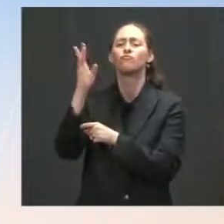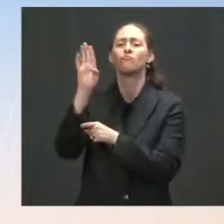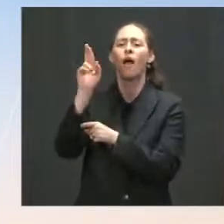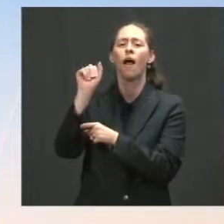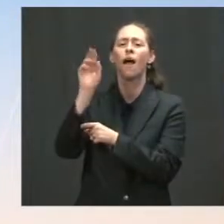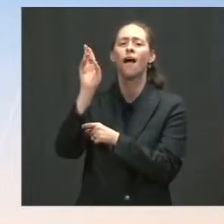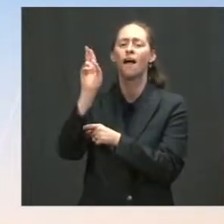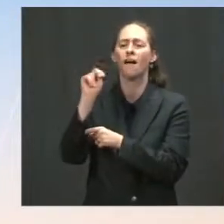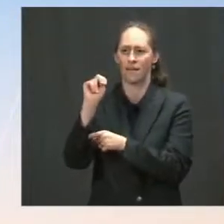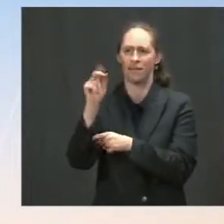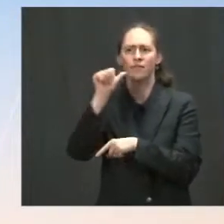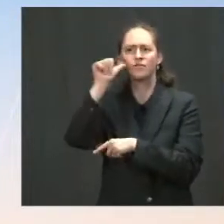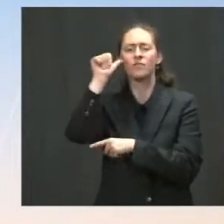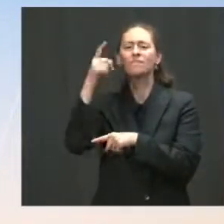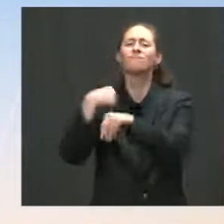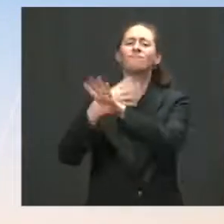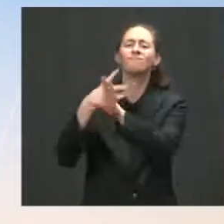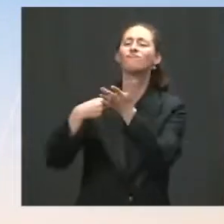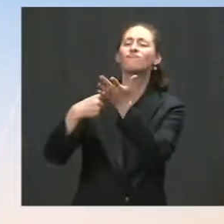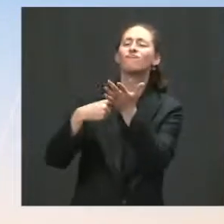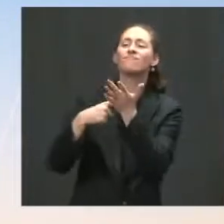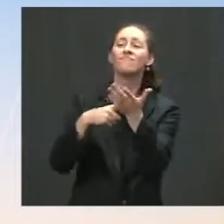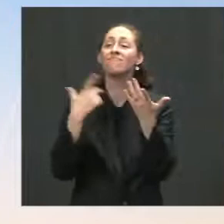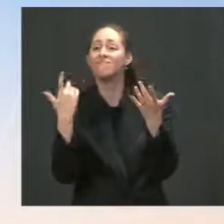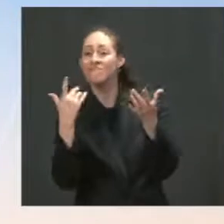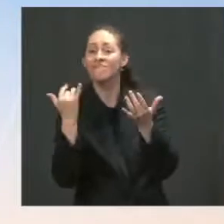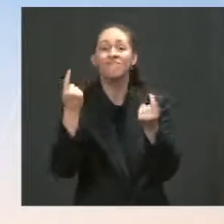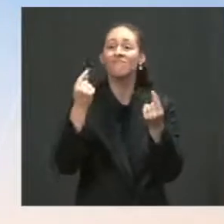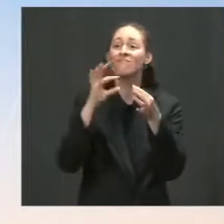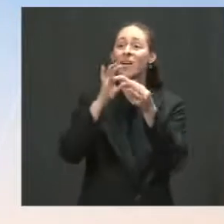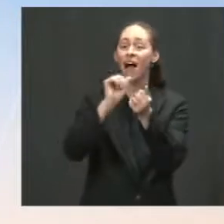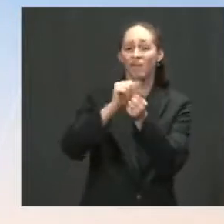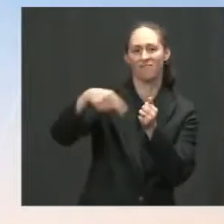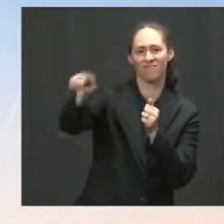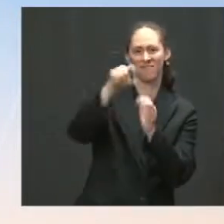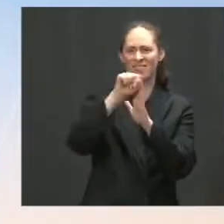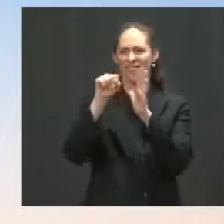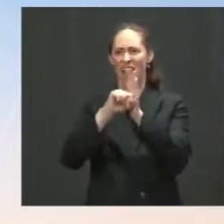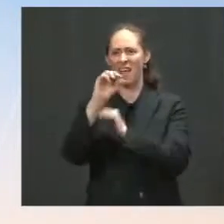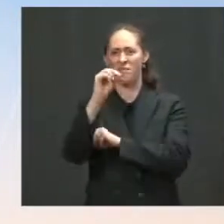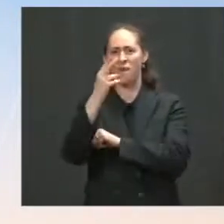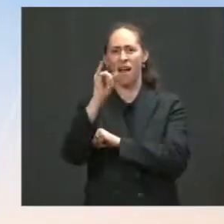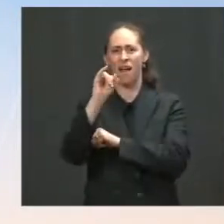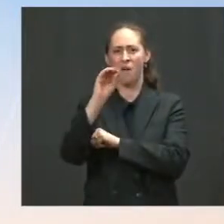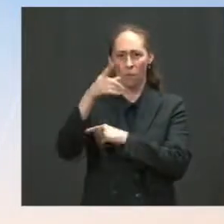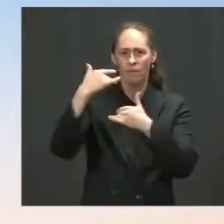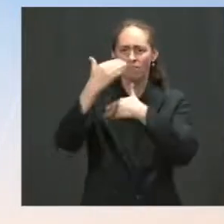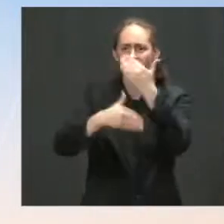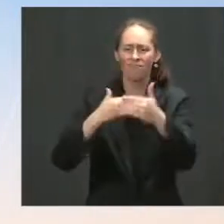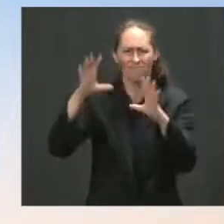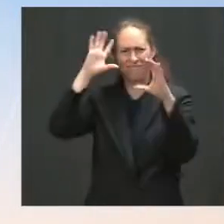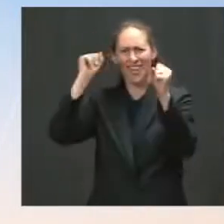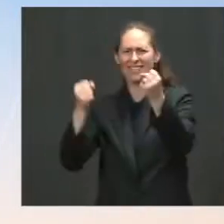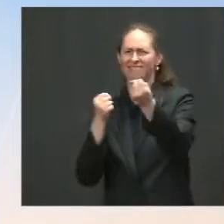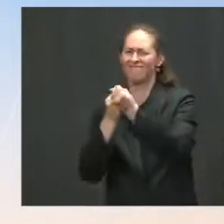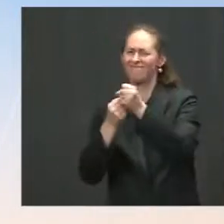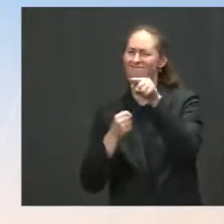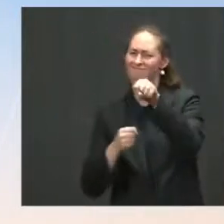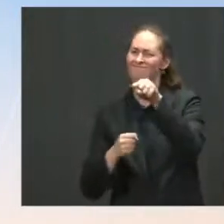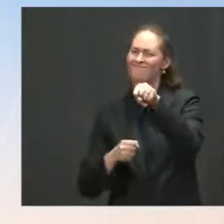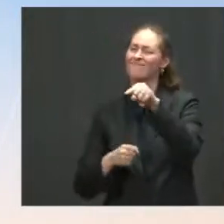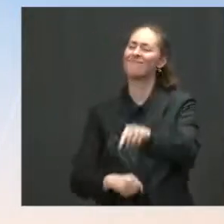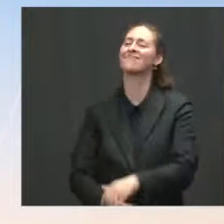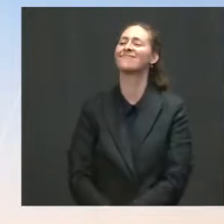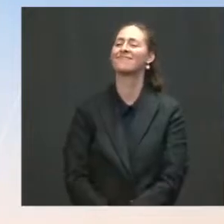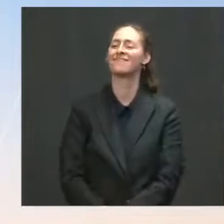is she. We know his agenda, including investing in our country's infrastructure, helping grow our economy, creating good-paying middle-class